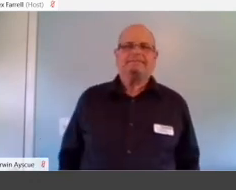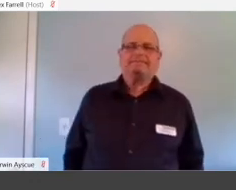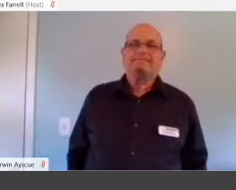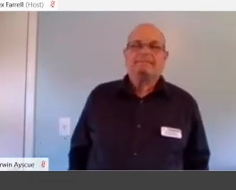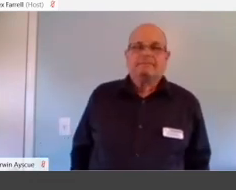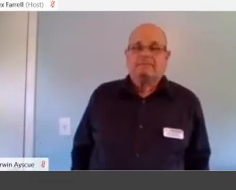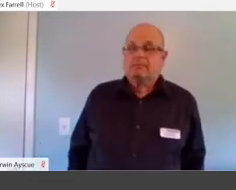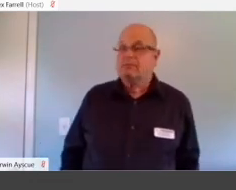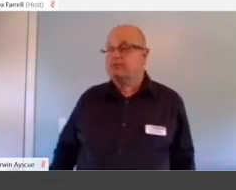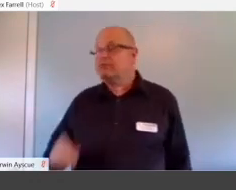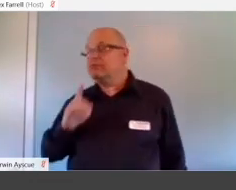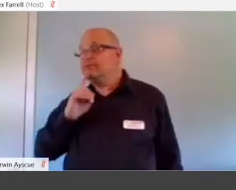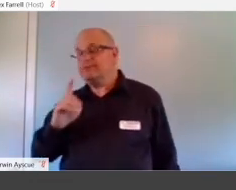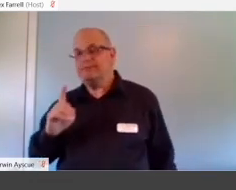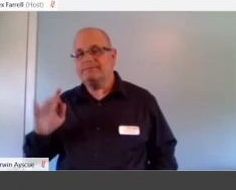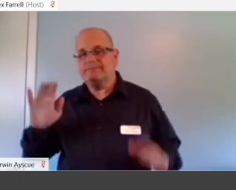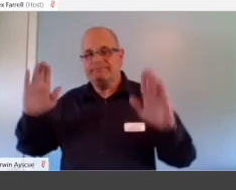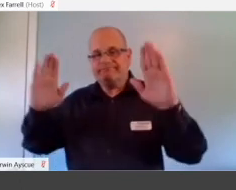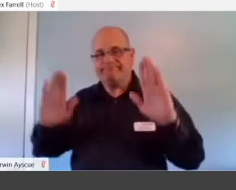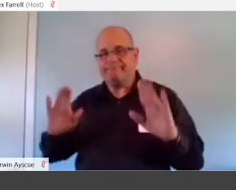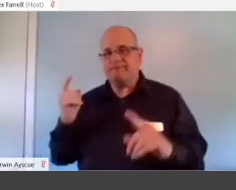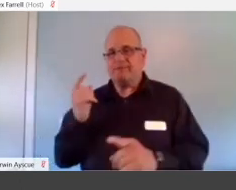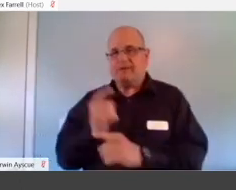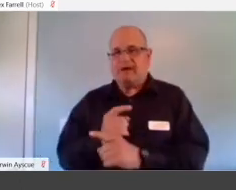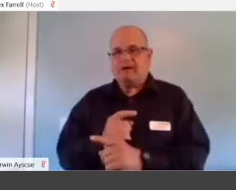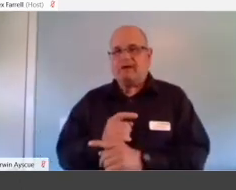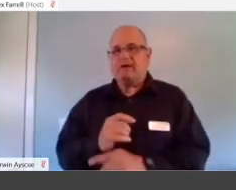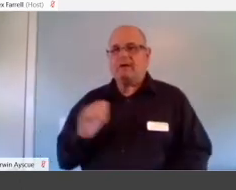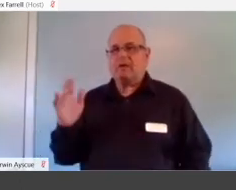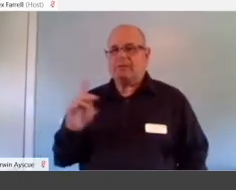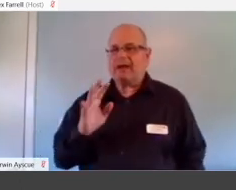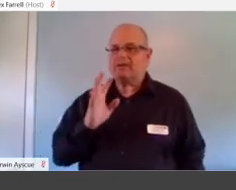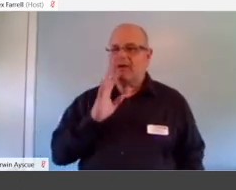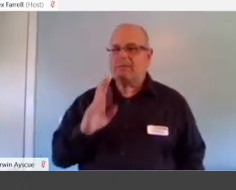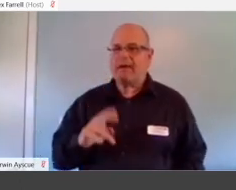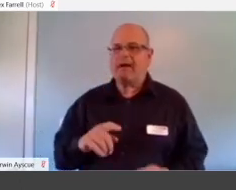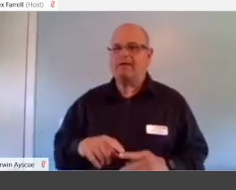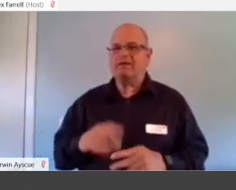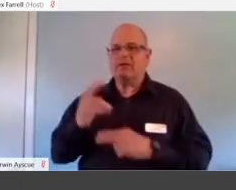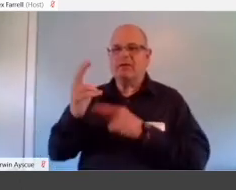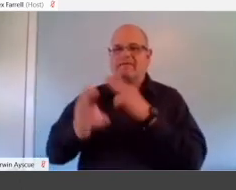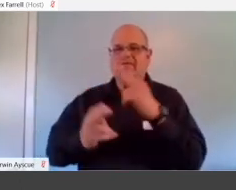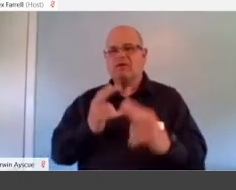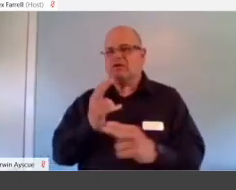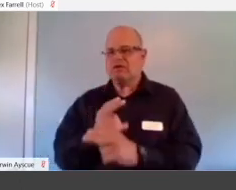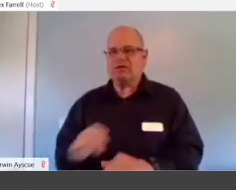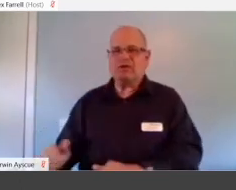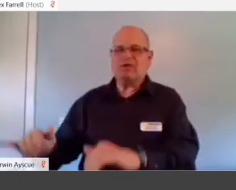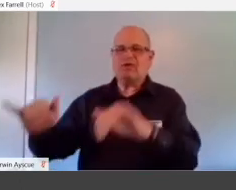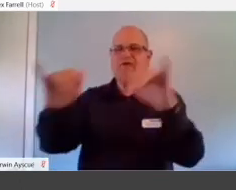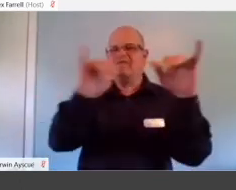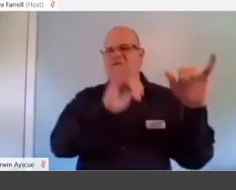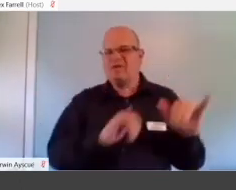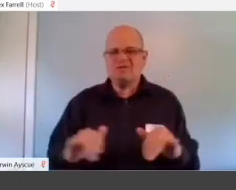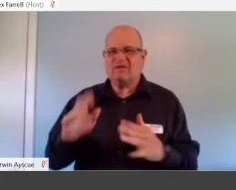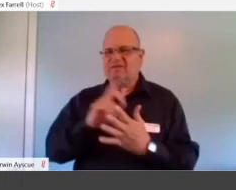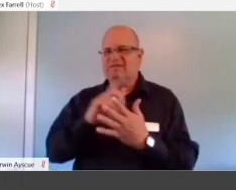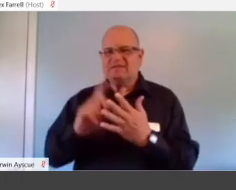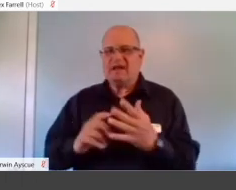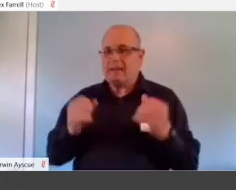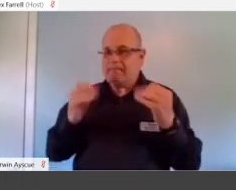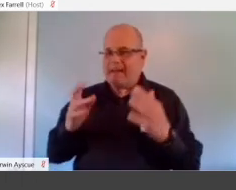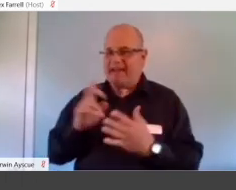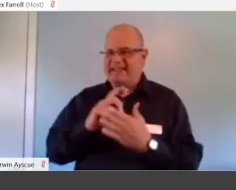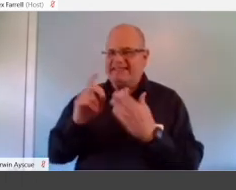That's great. And that really goes to the universal aspect of this. We talked about universal web design. I think for a lot of designers, we